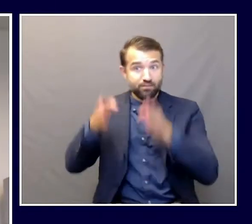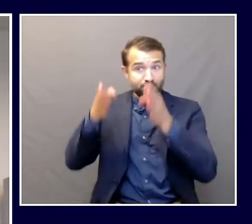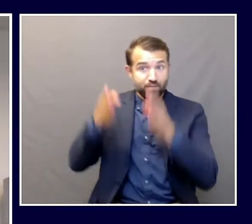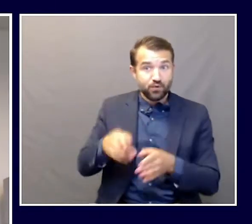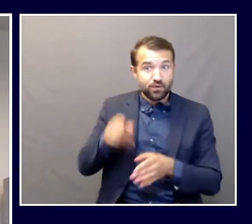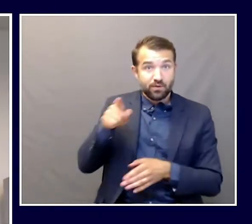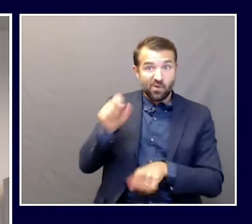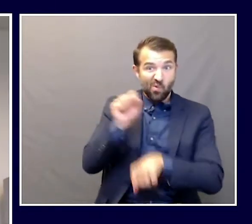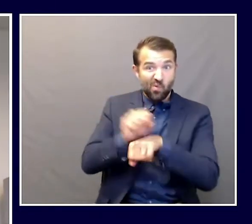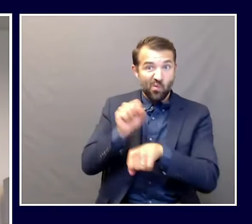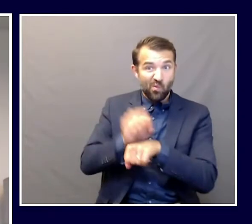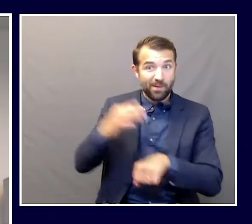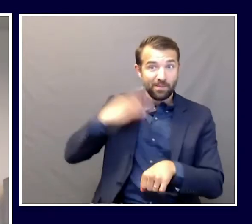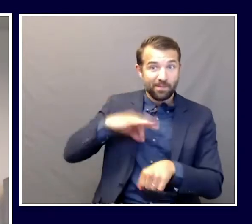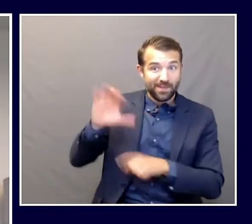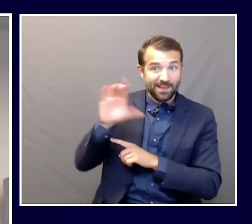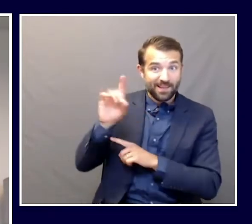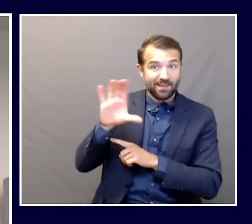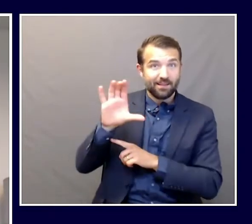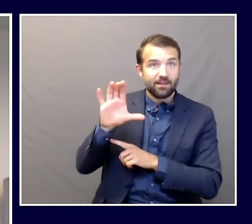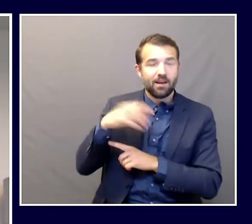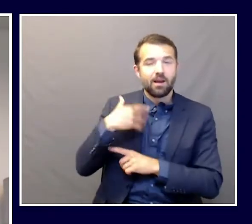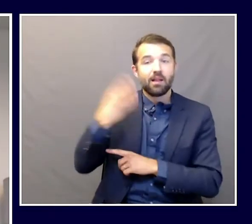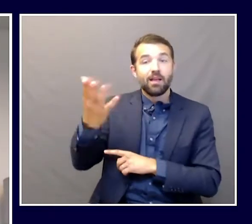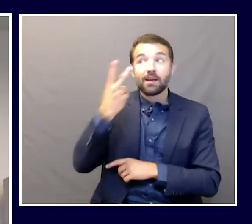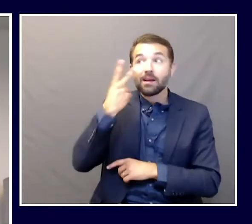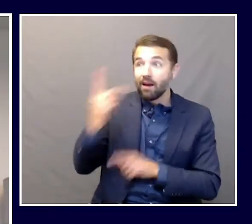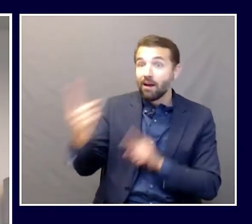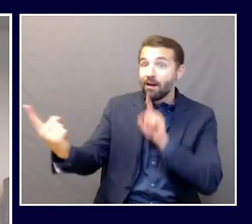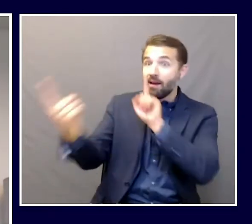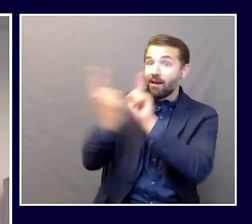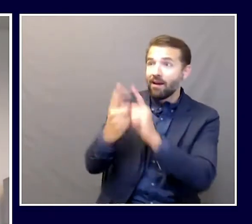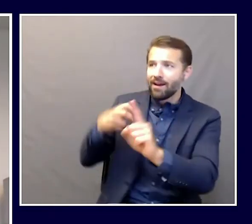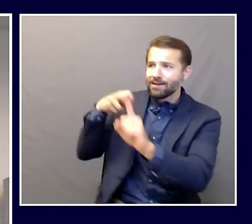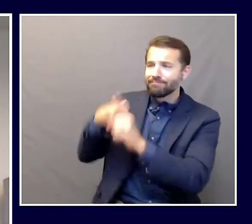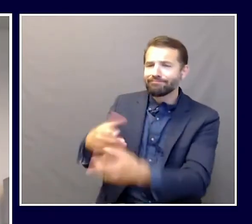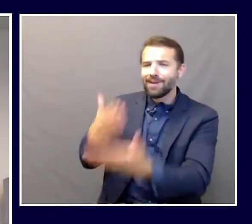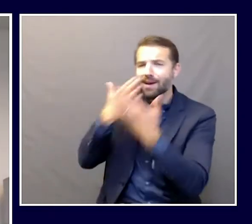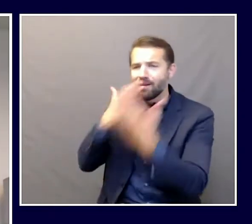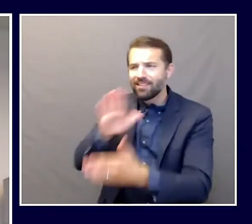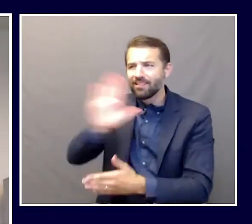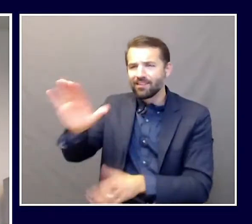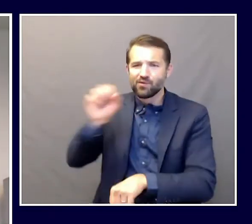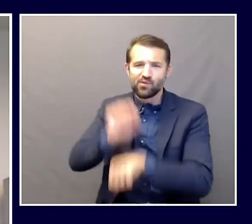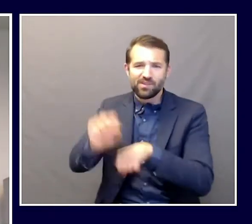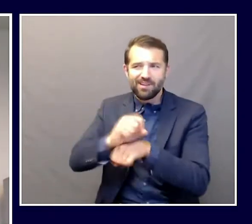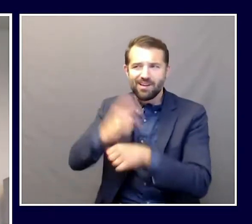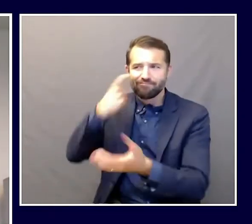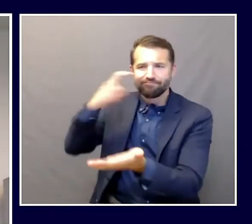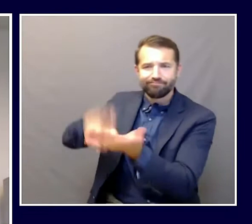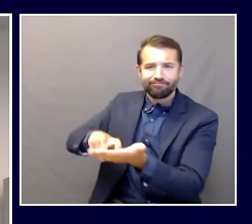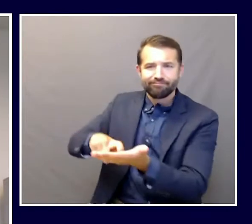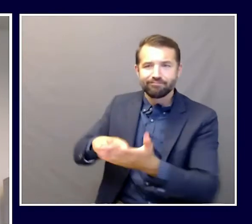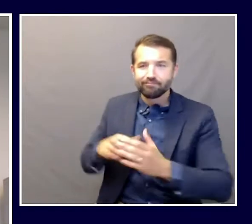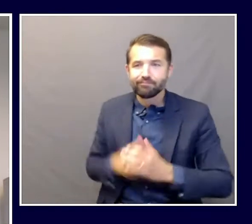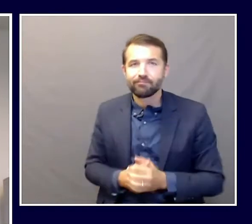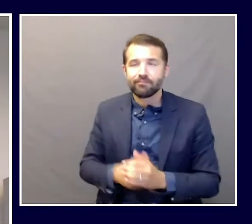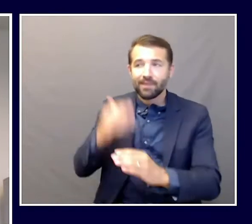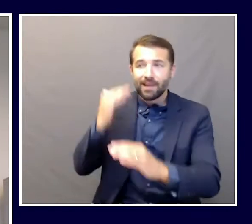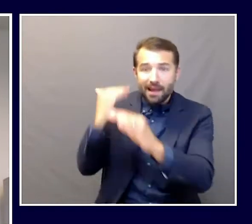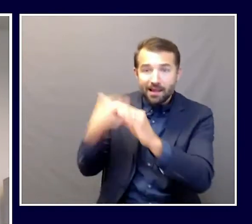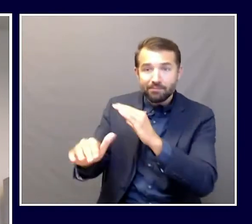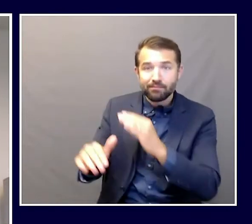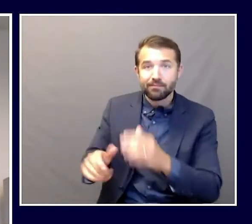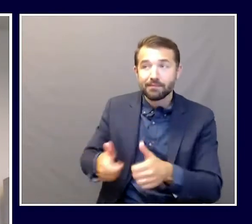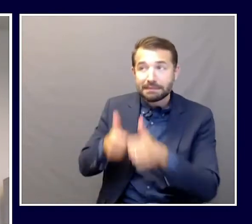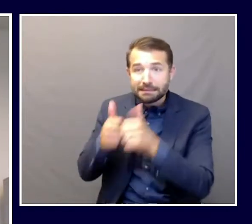capacity, take a minute the next time you see them to thank them for the work they've done over the past year. Send them an email, send them a text. In my